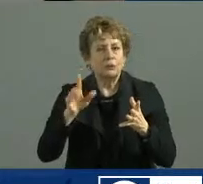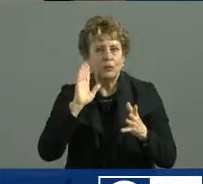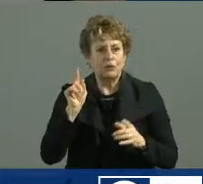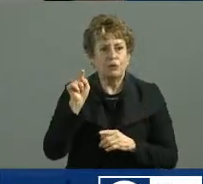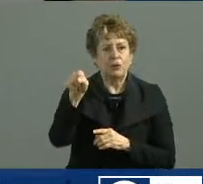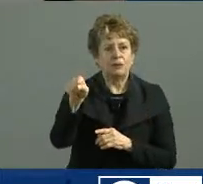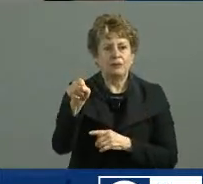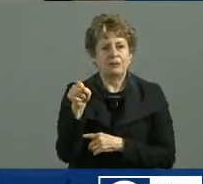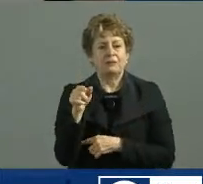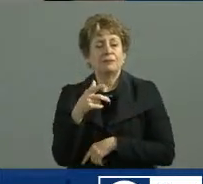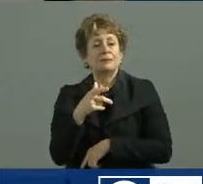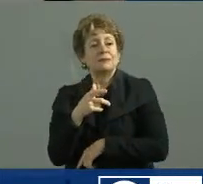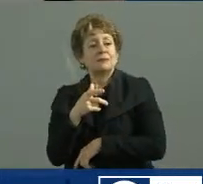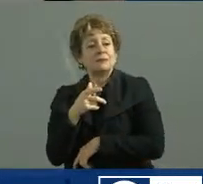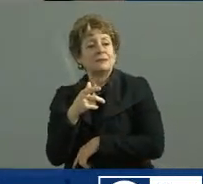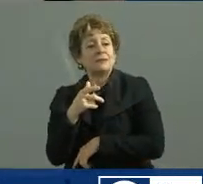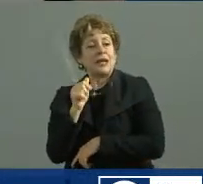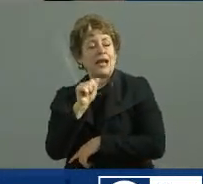at